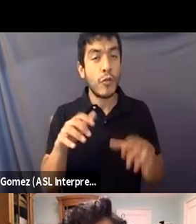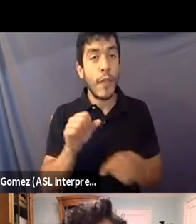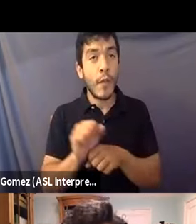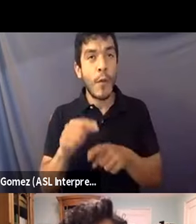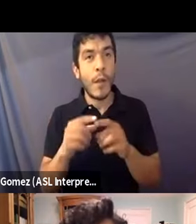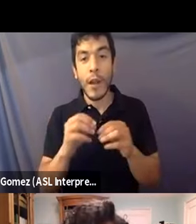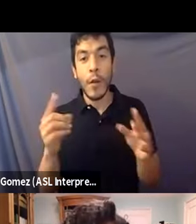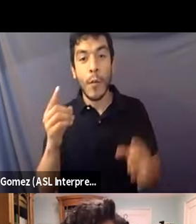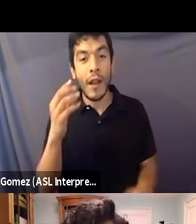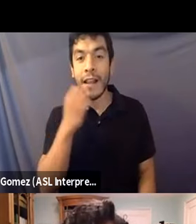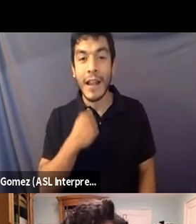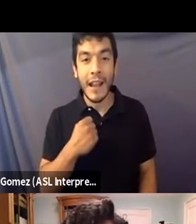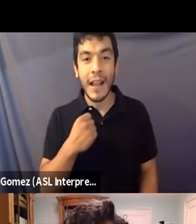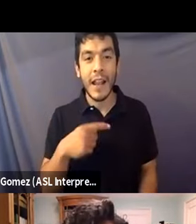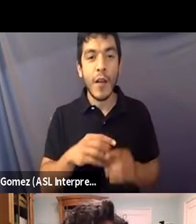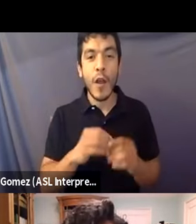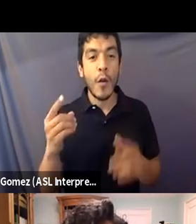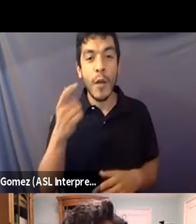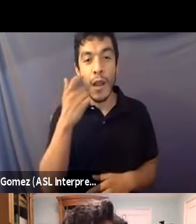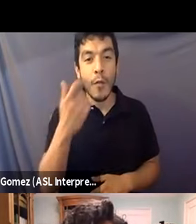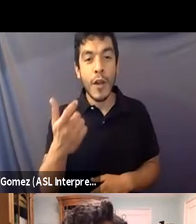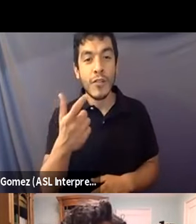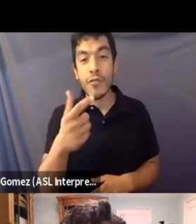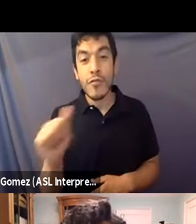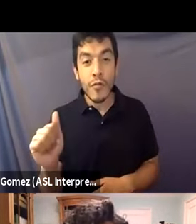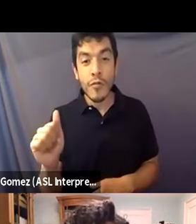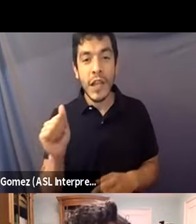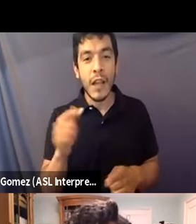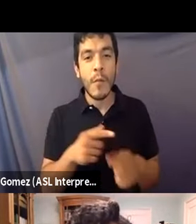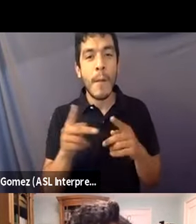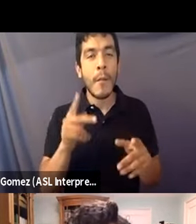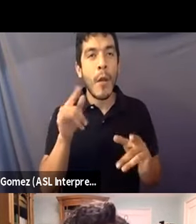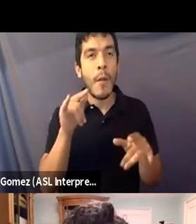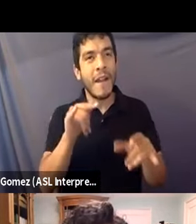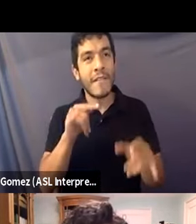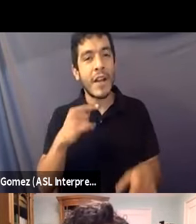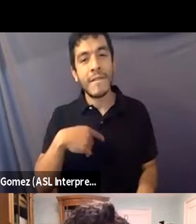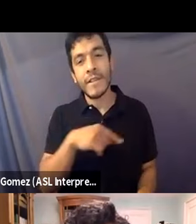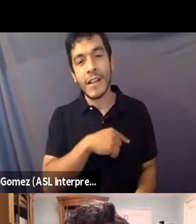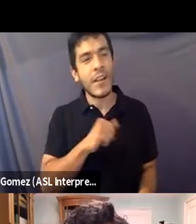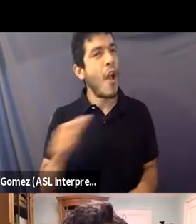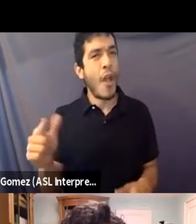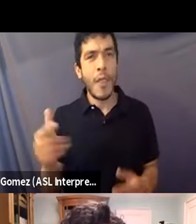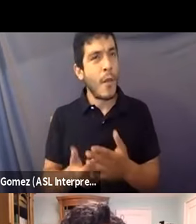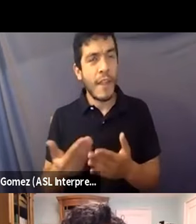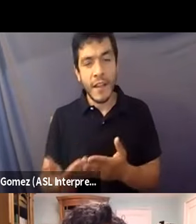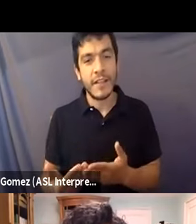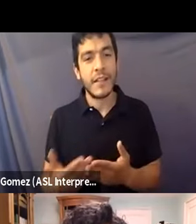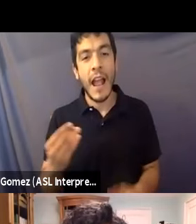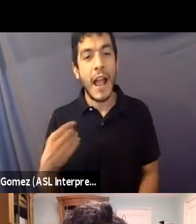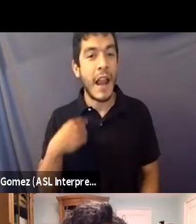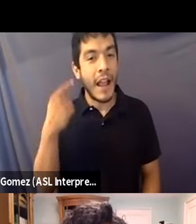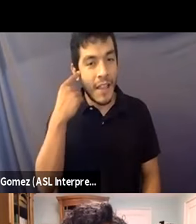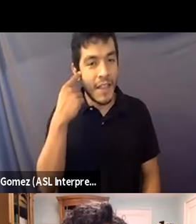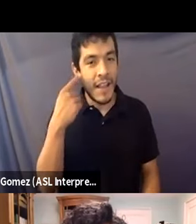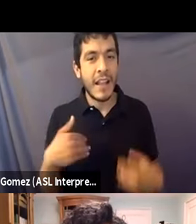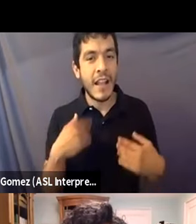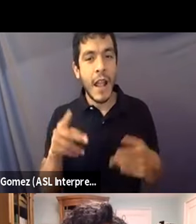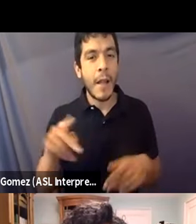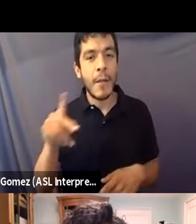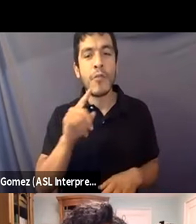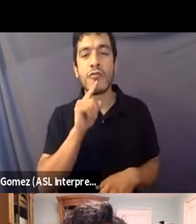when no one was watching Georgia, when they made fun of us, you know, I mean all those things, you know, and I think, you know, the young people have really